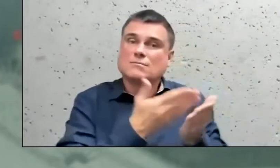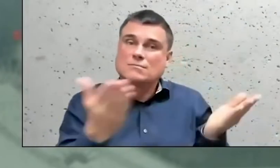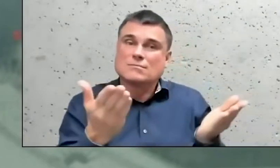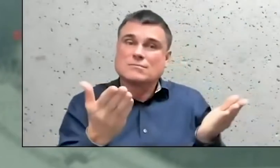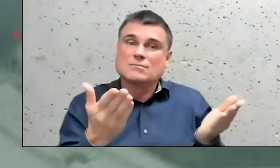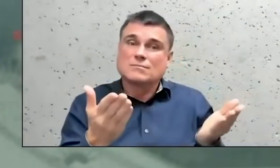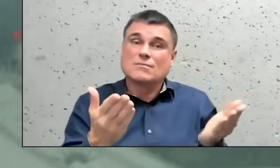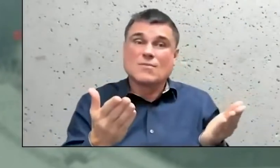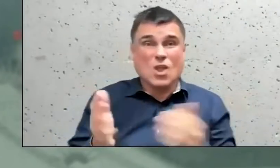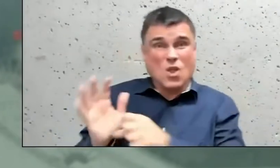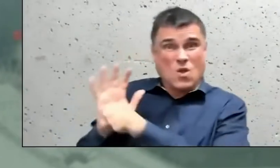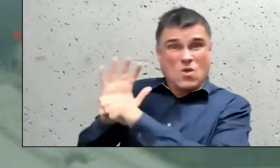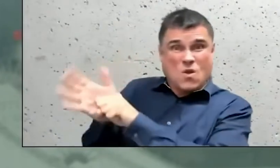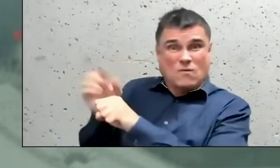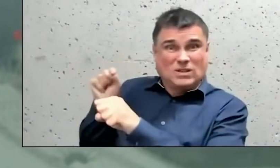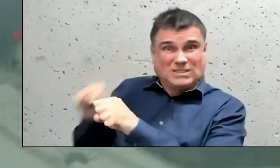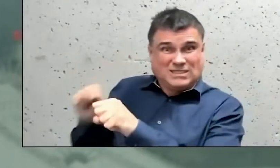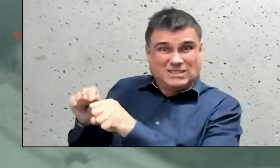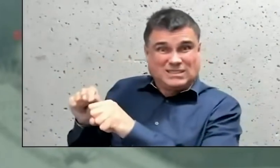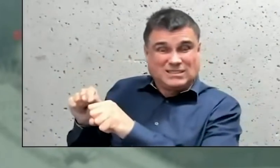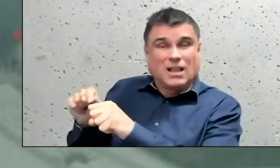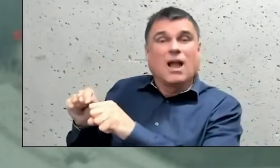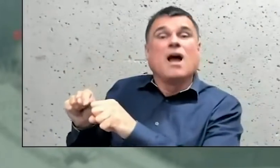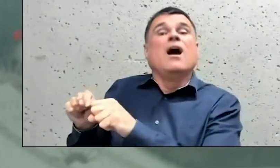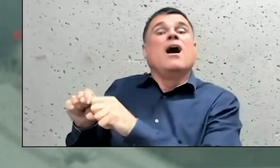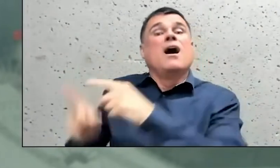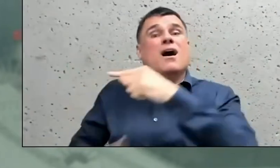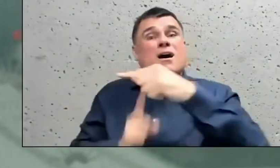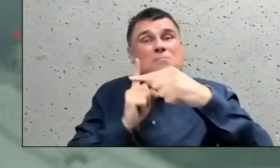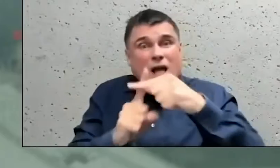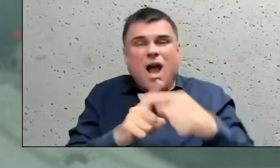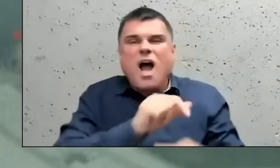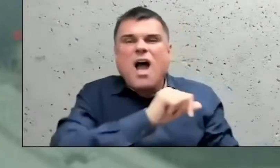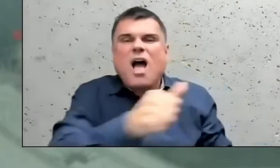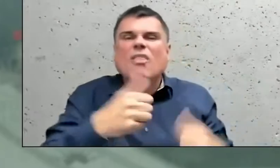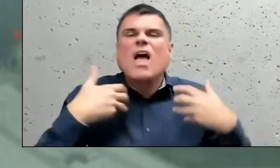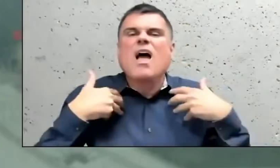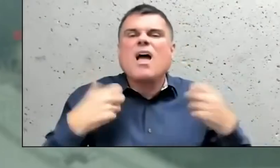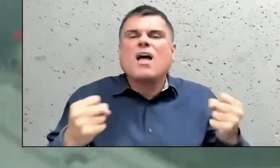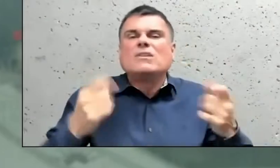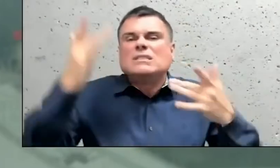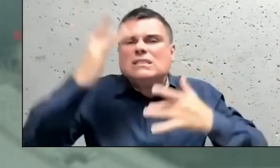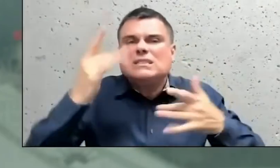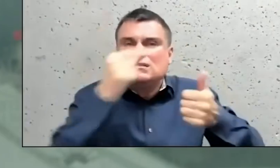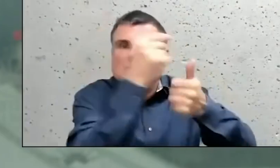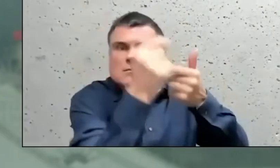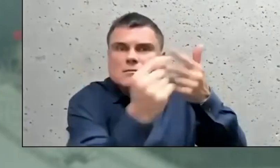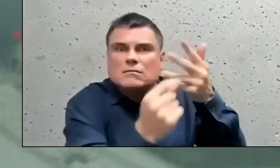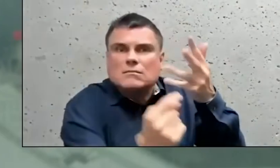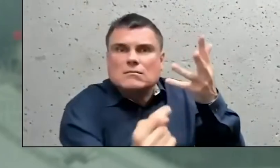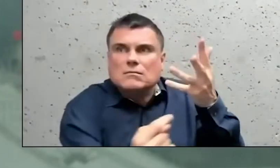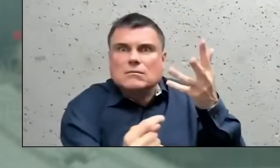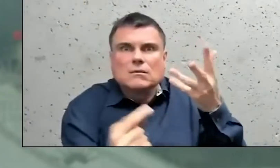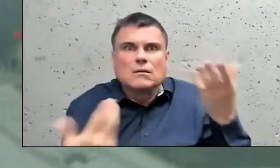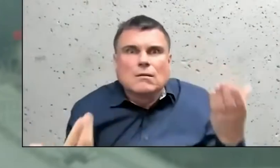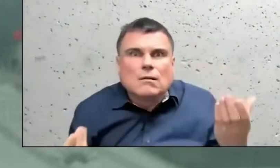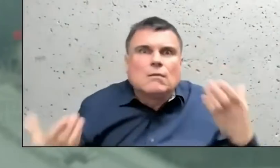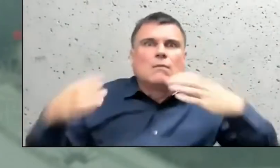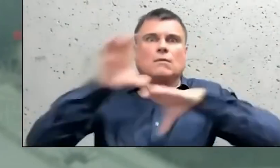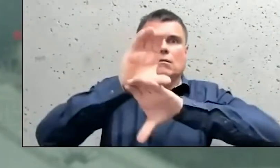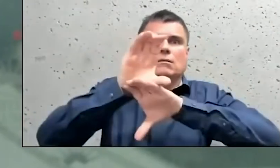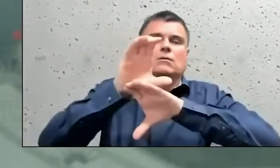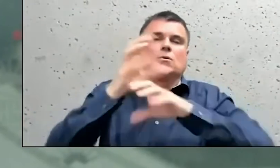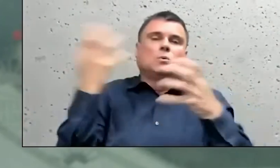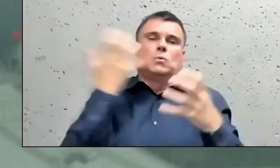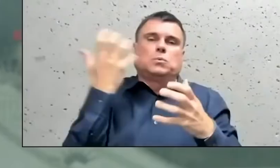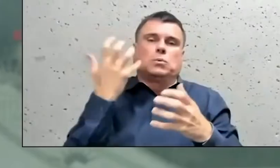the other conditions that drive people to need health care. Our vaccination rates are inching up, and that is